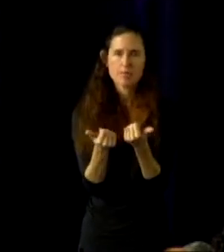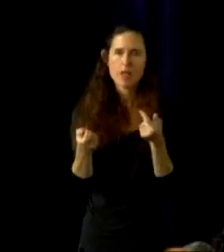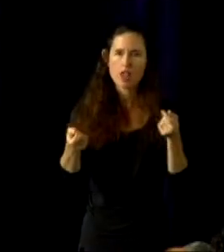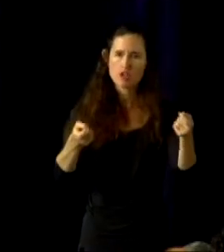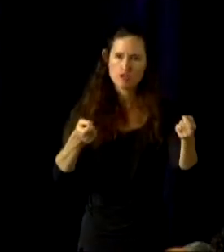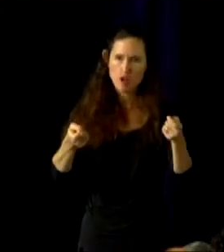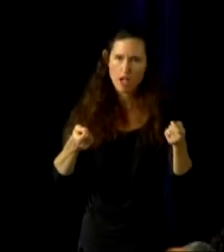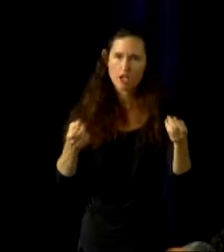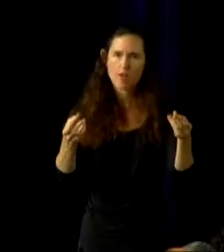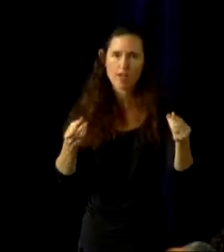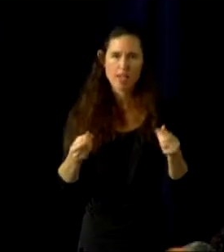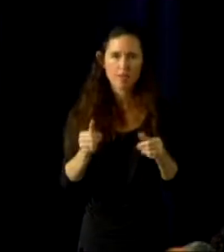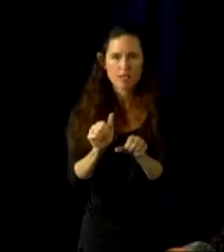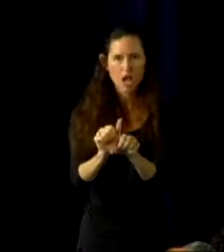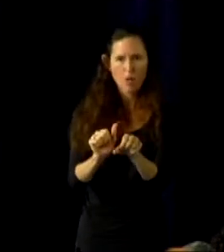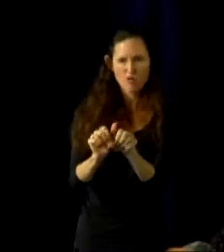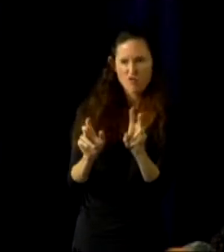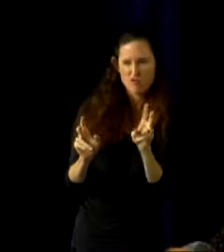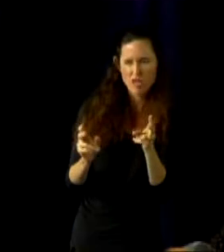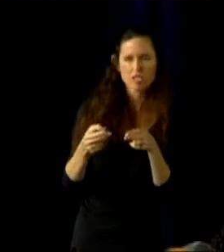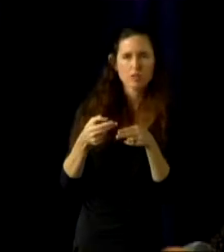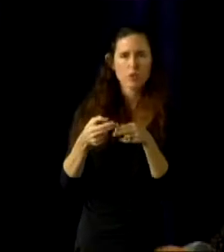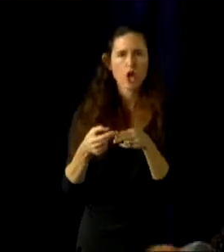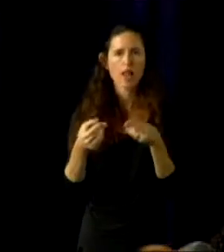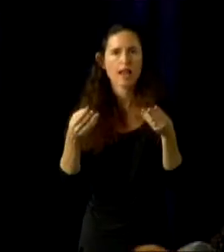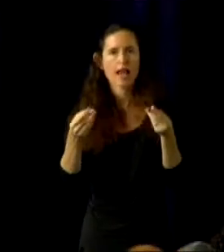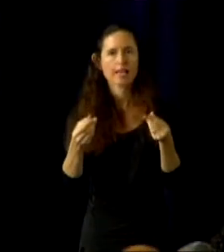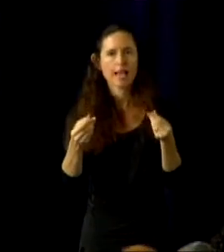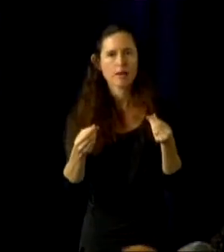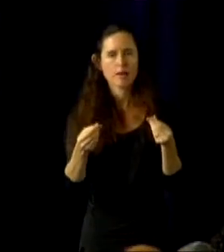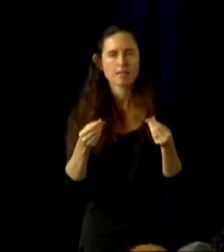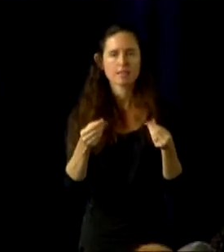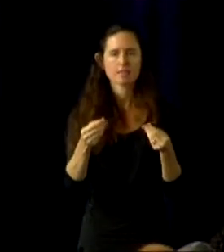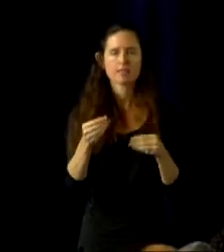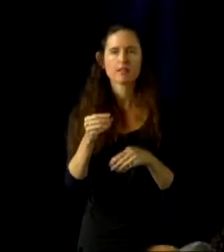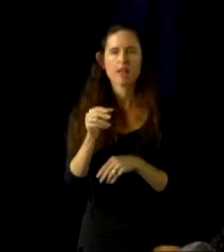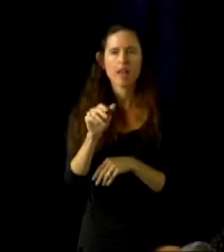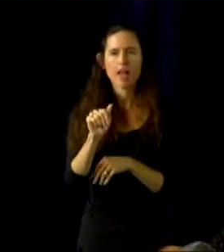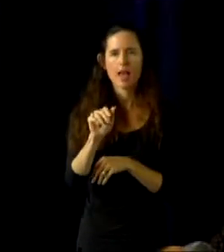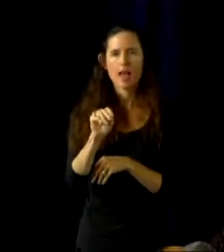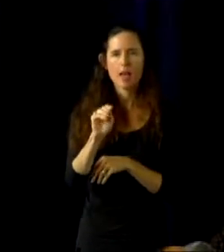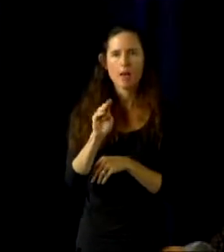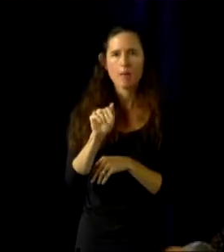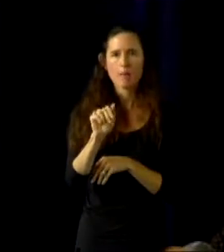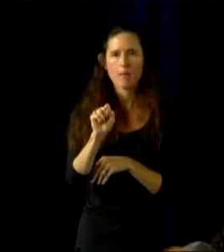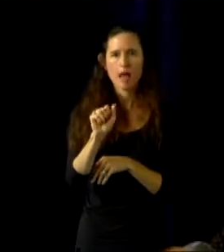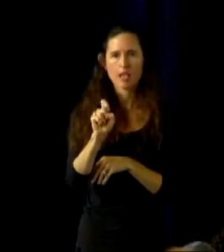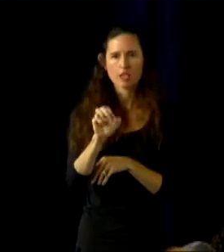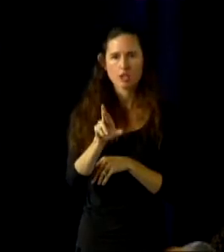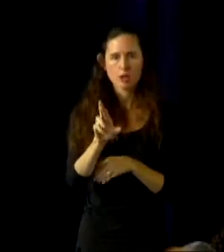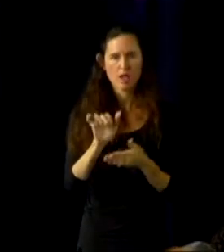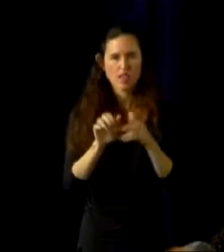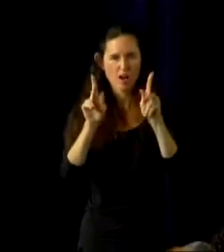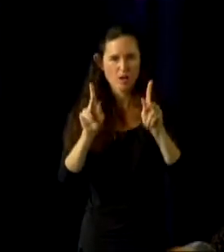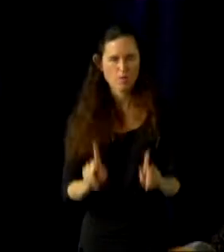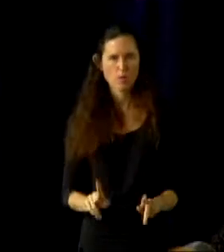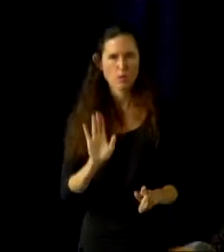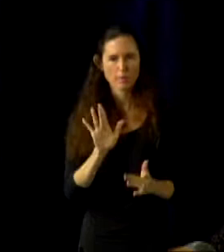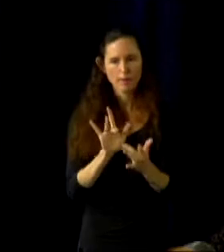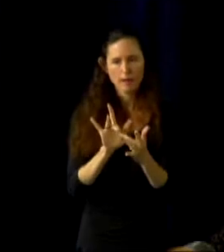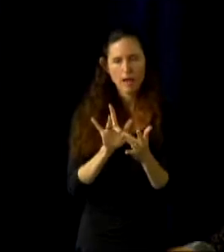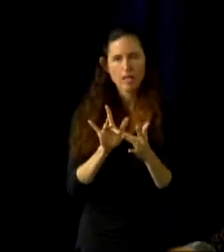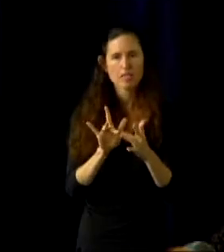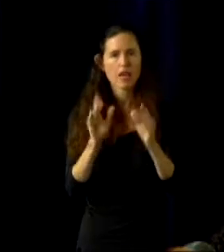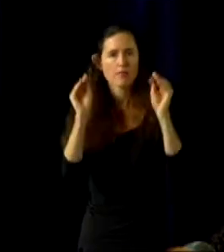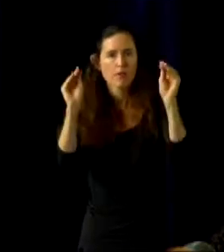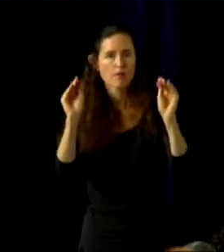operations is what we're calling a campus ambassador, again, at each of our locations. They will serve as the point of contact for faculty at their